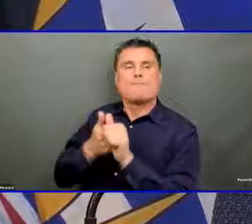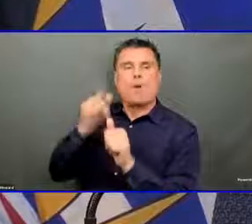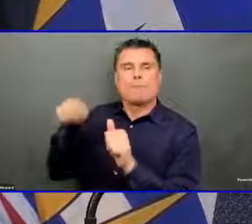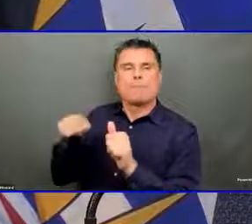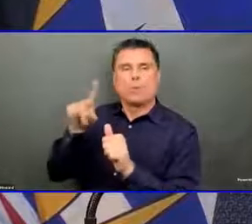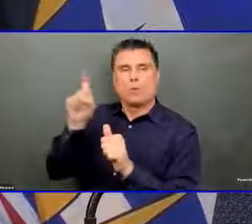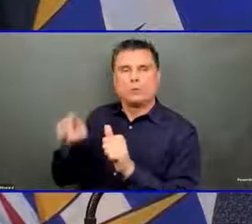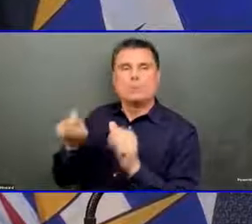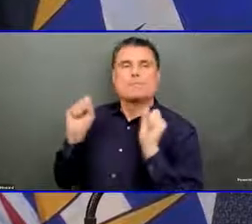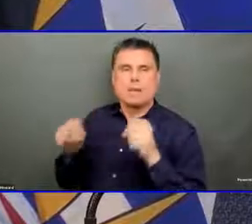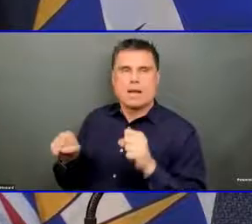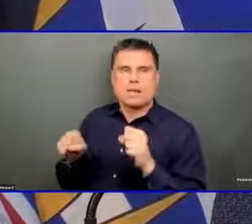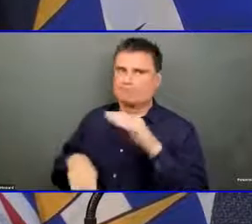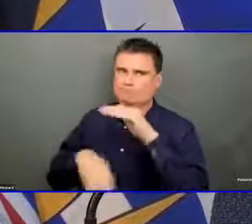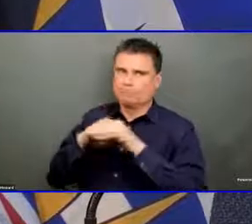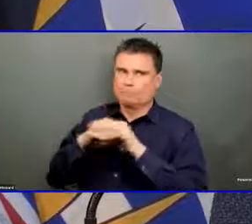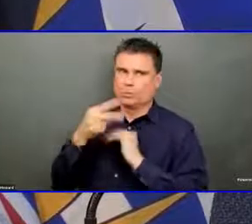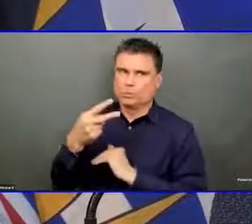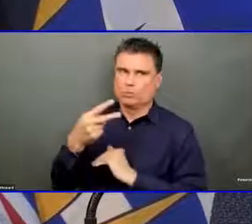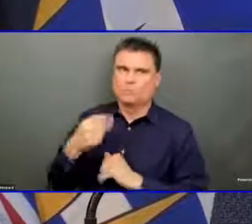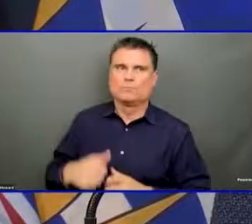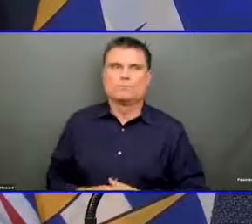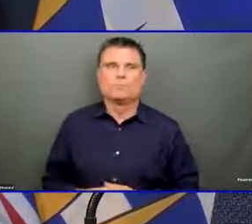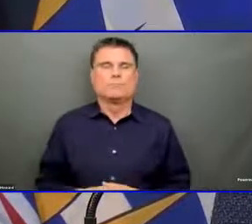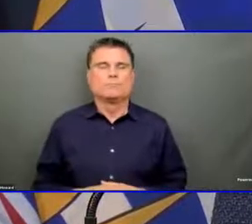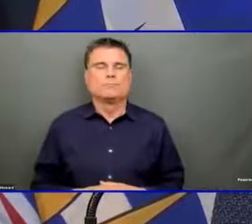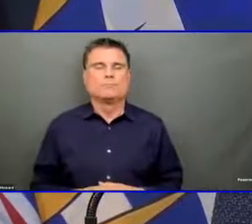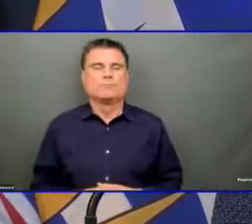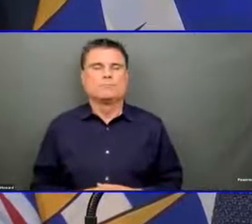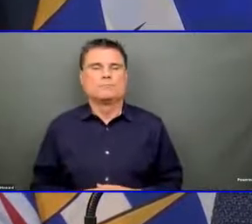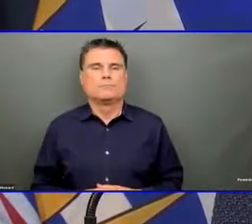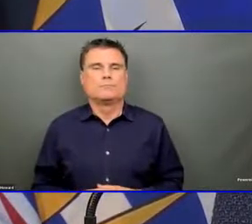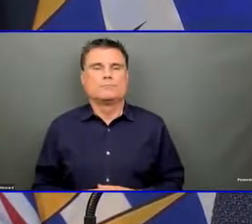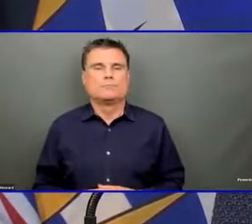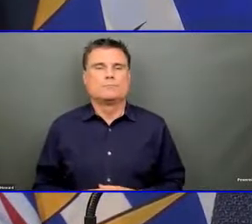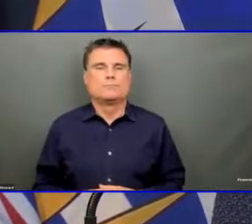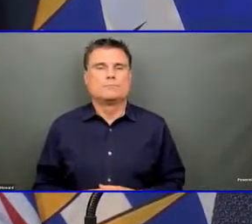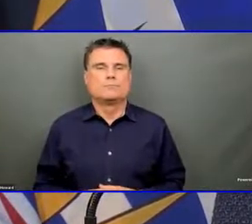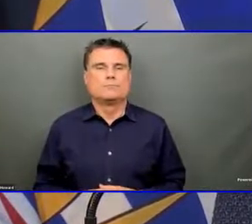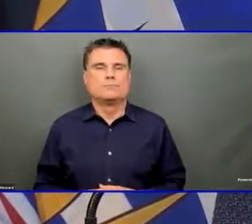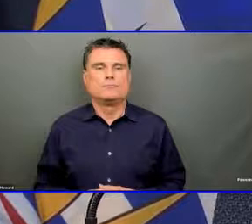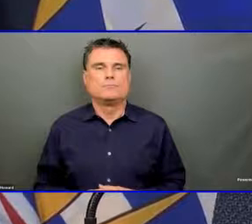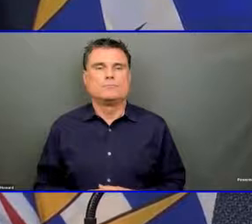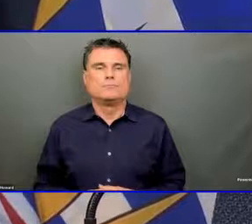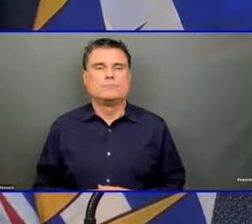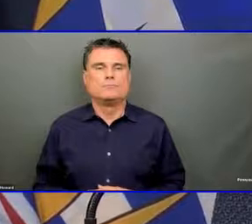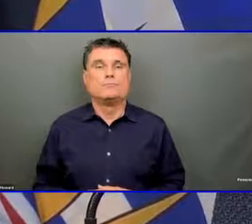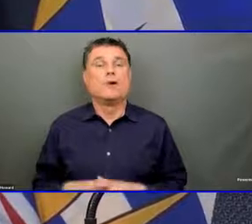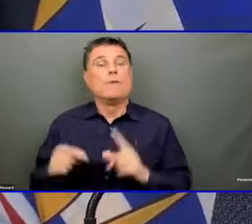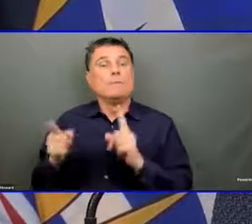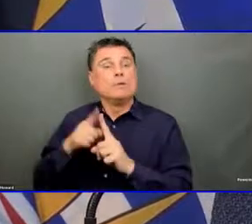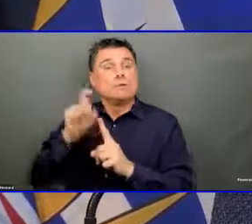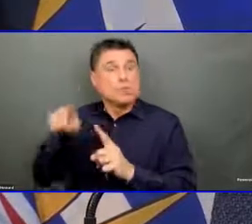please take your phones off mute. You're not audible until your name is called. First question today is from Keith Baldry, Global News.